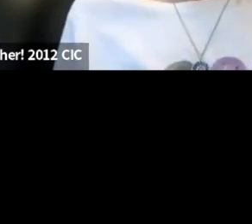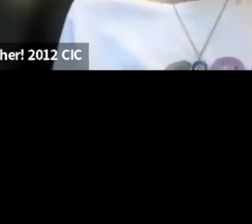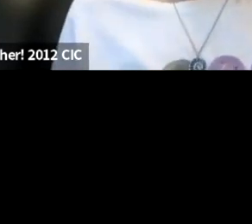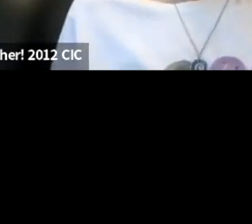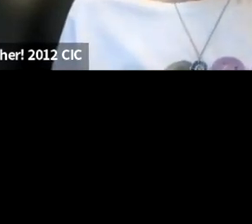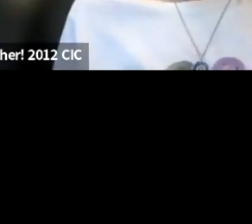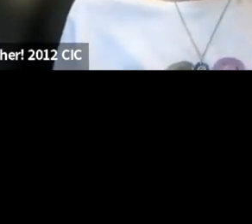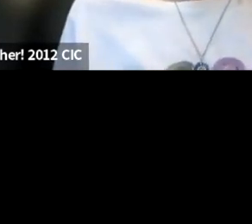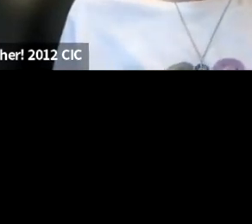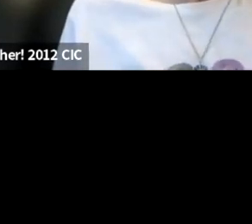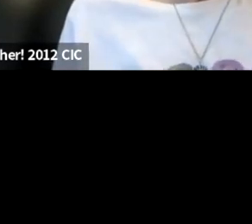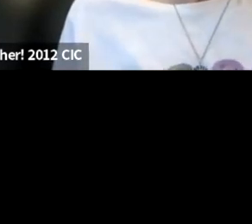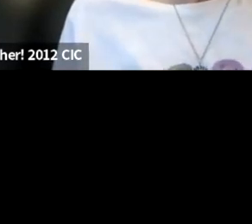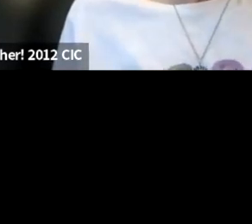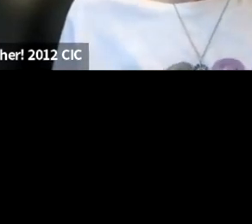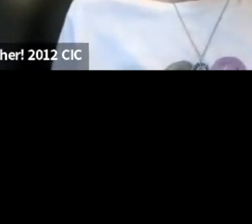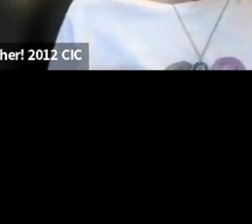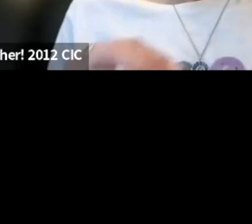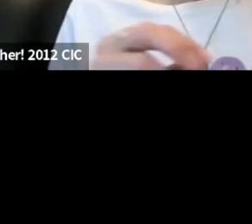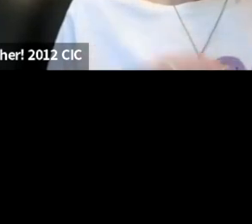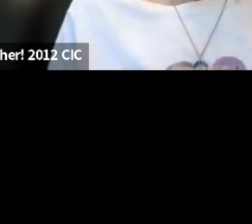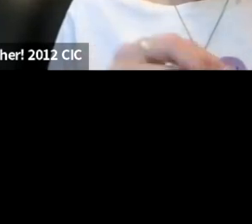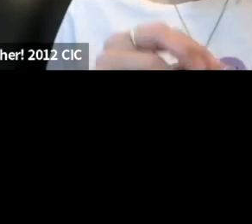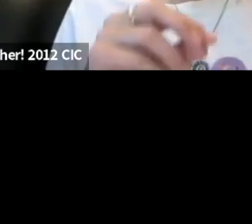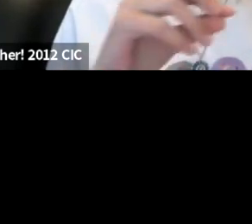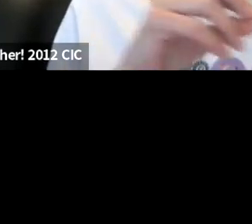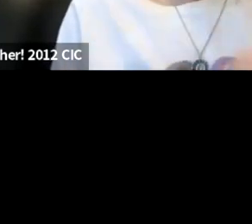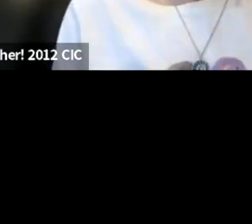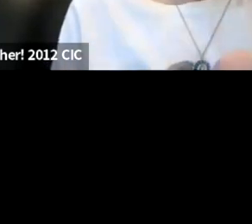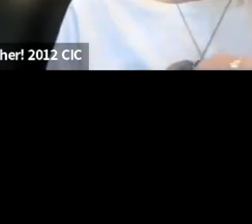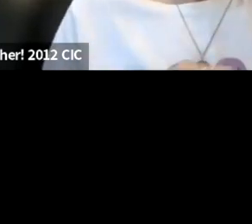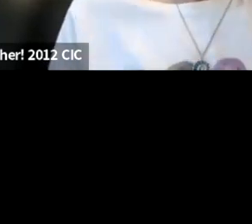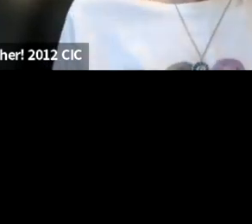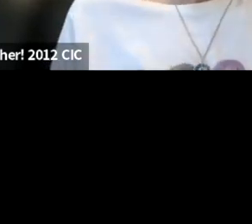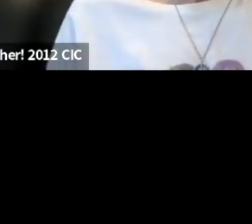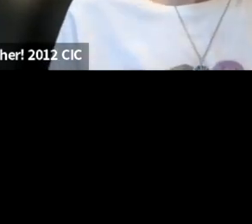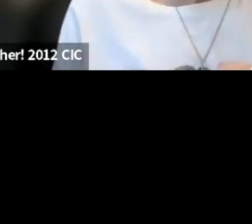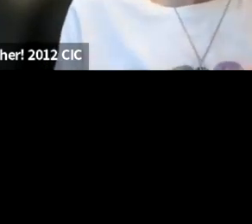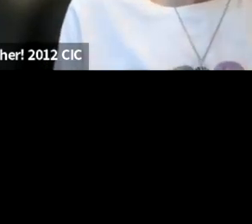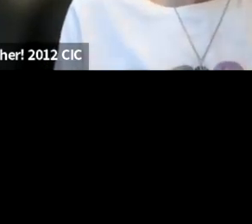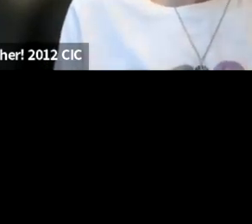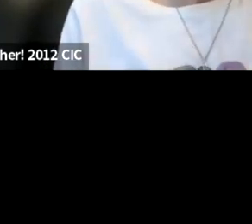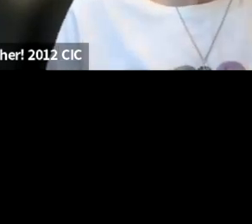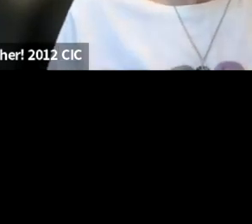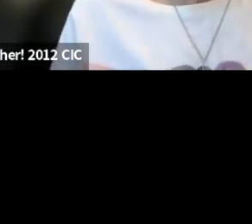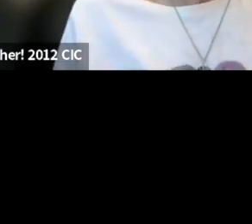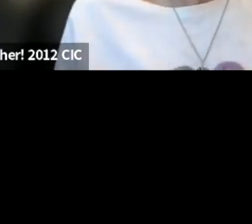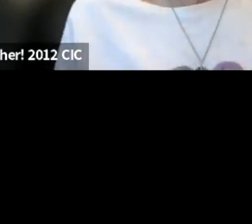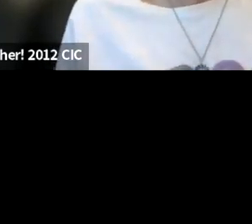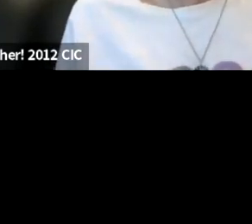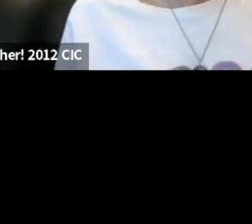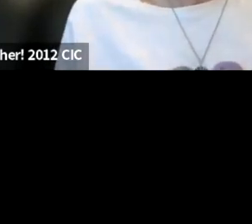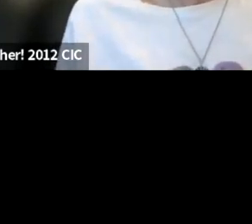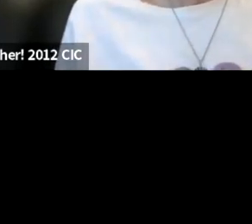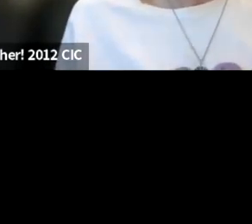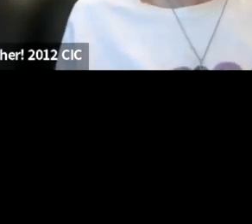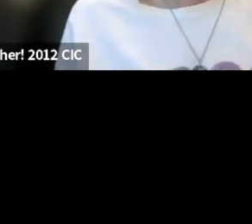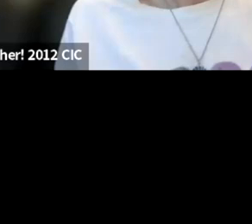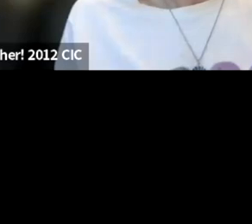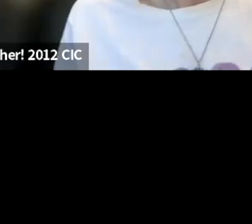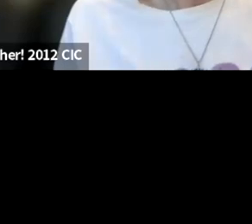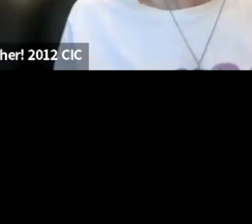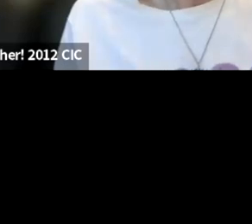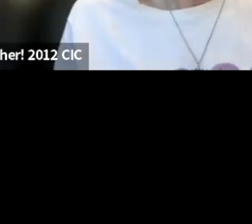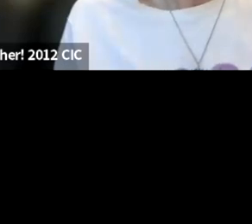your work as long as it's family friendly, but we also ask you to be the judge of your own work and for you to decide which is